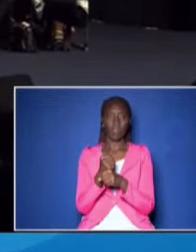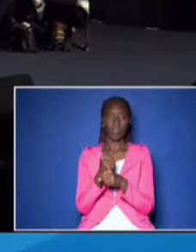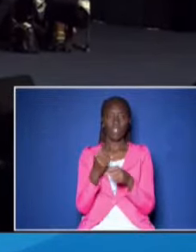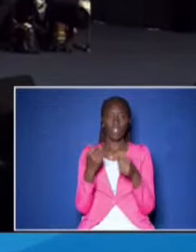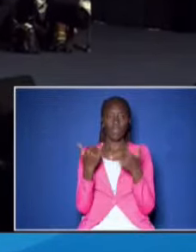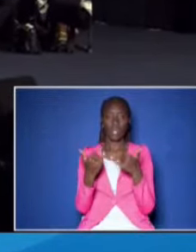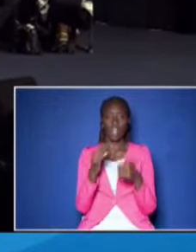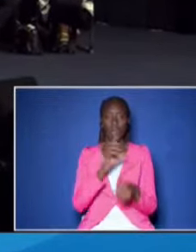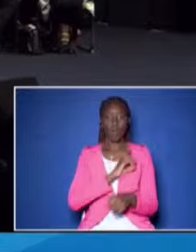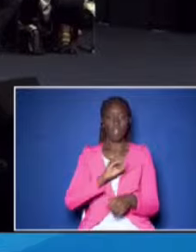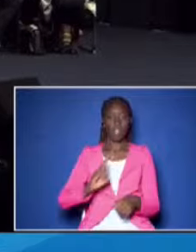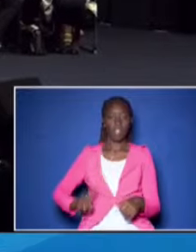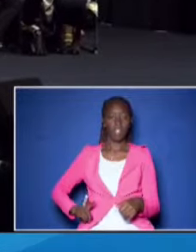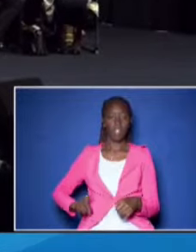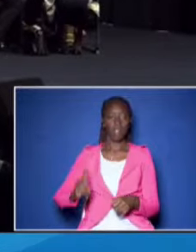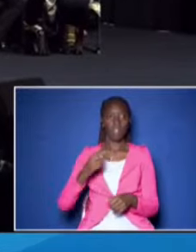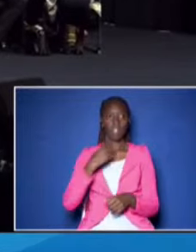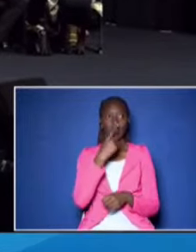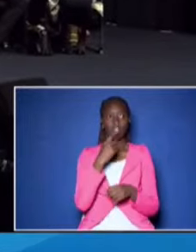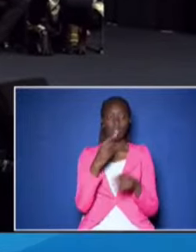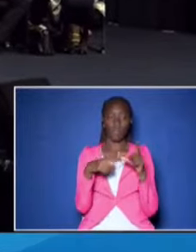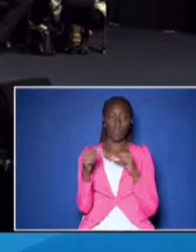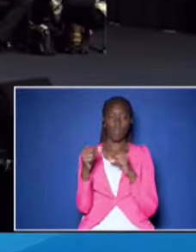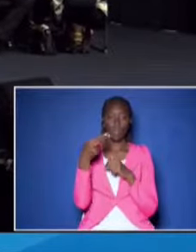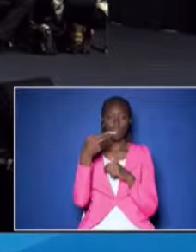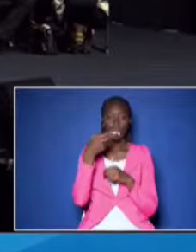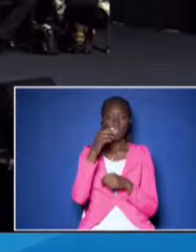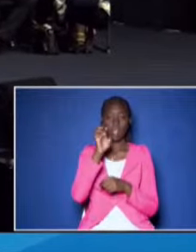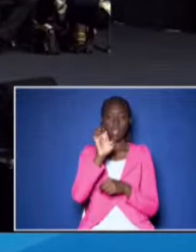years she said let's go to the Hebrew